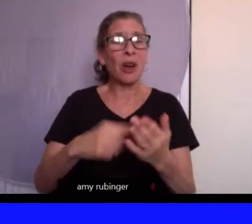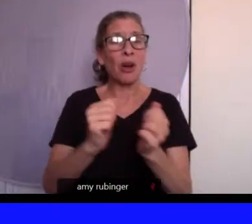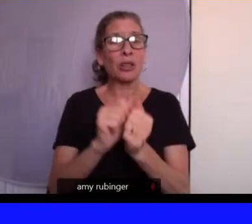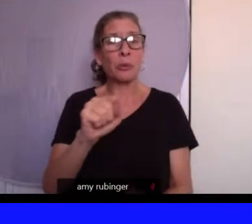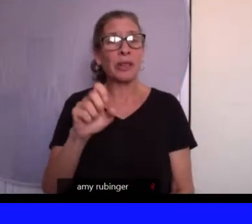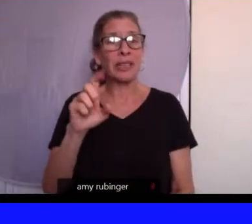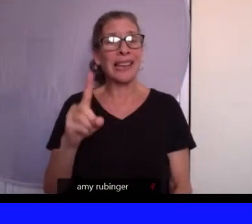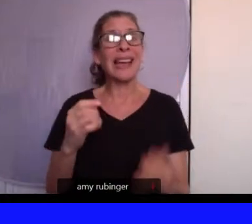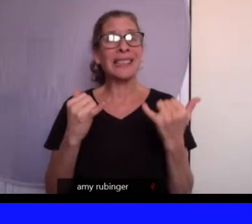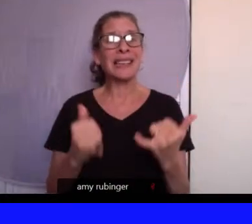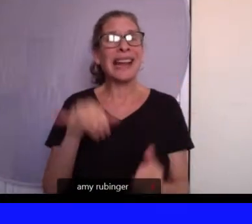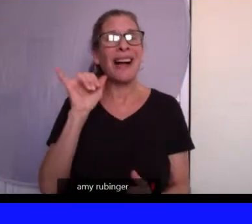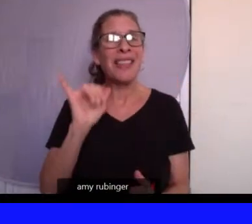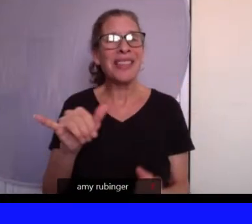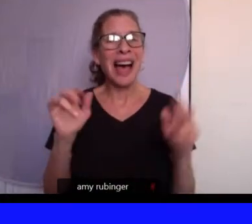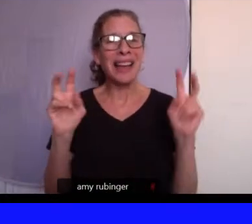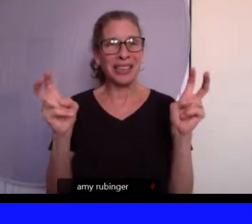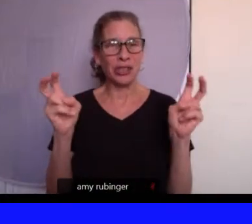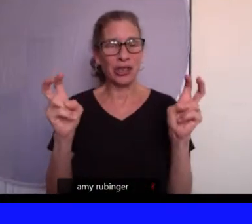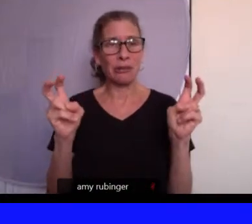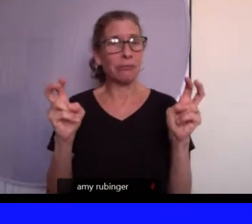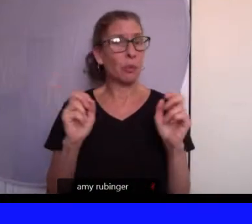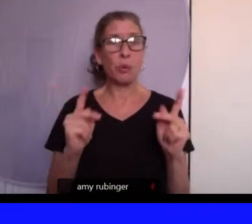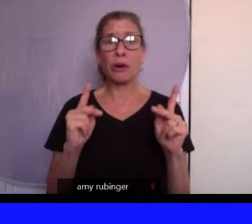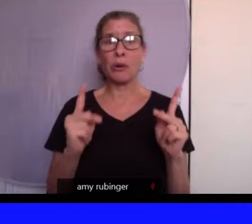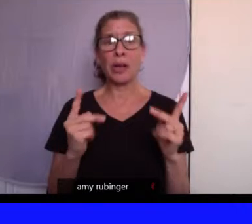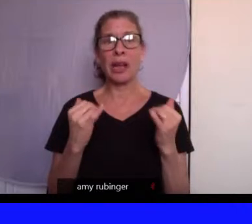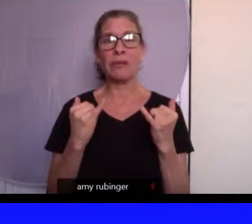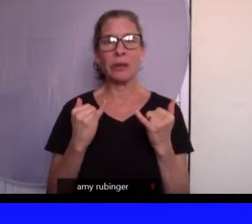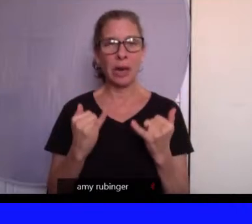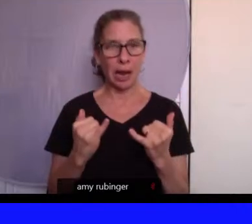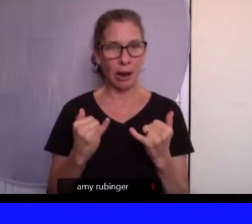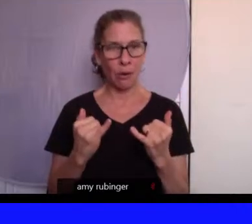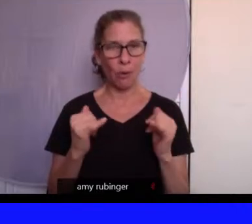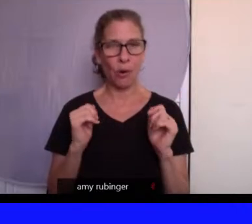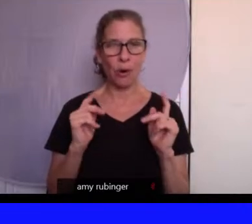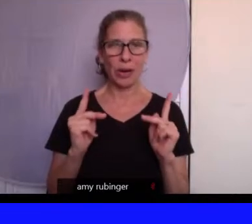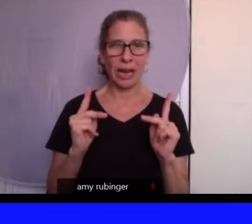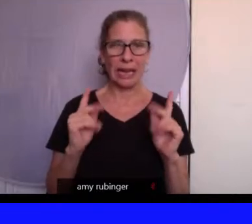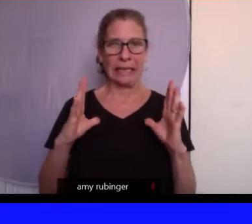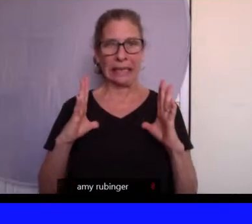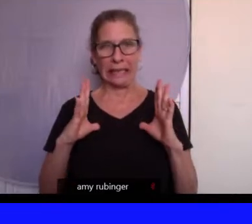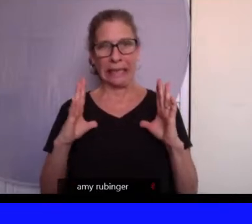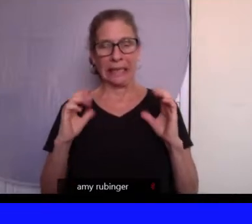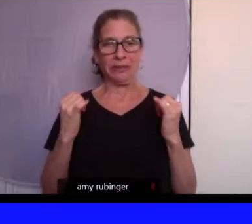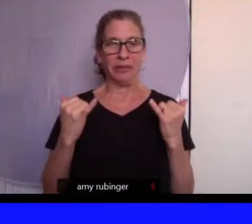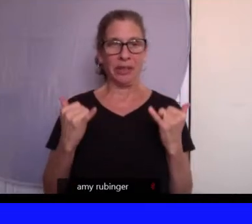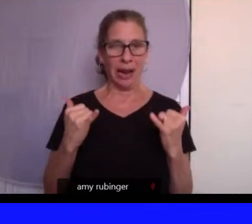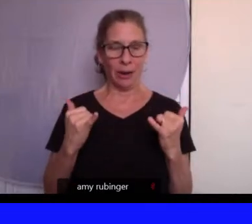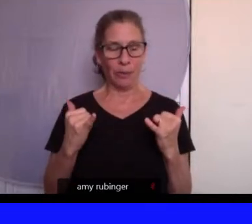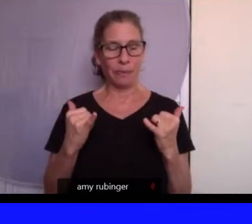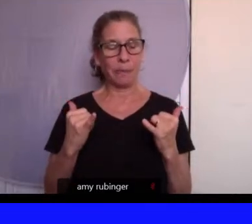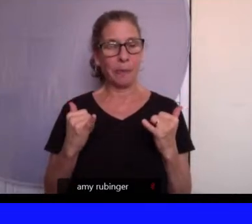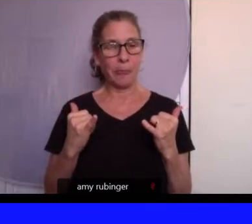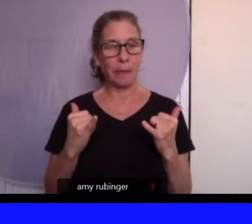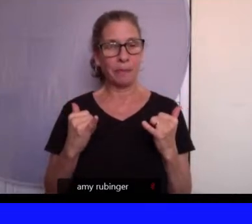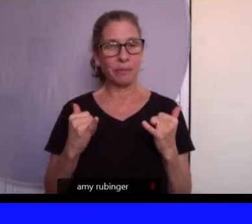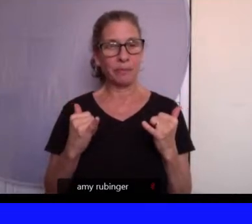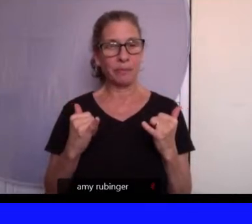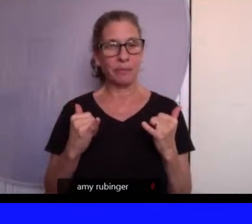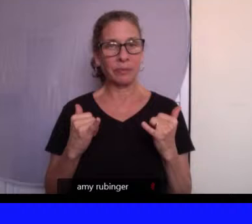people back, but we're all hopeful that this is just a short search and we're flexible enough. Ted's built an